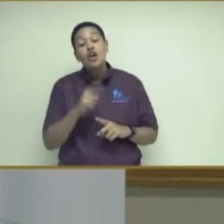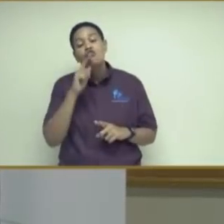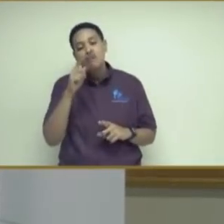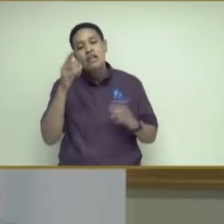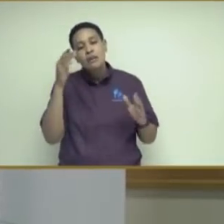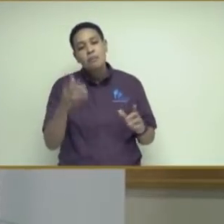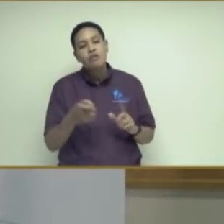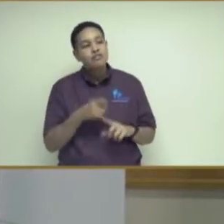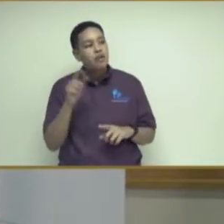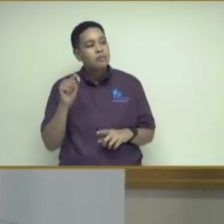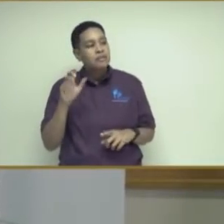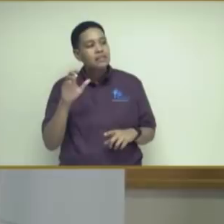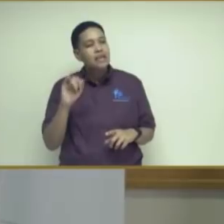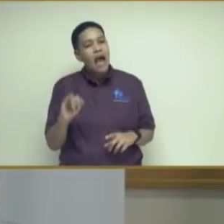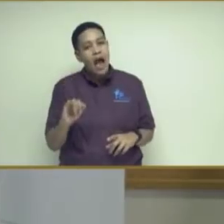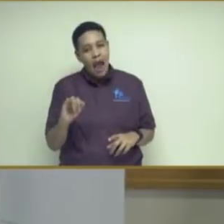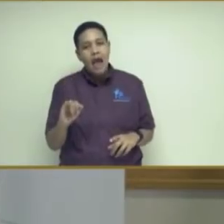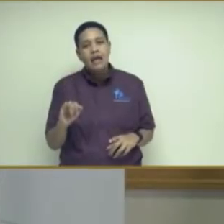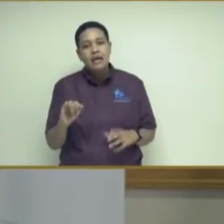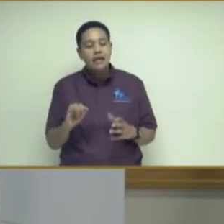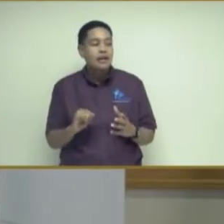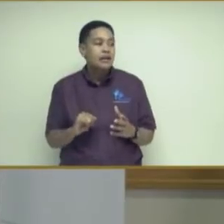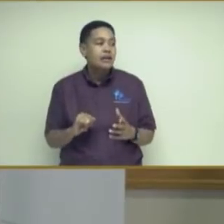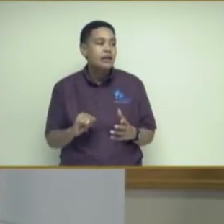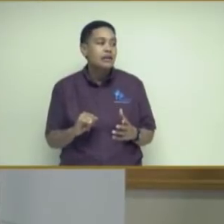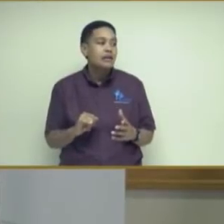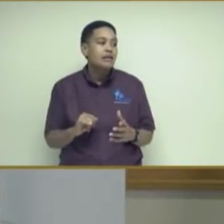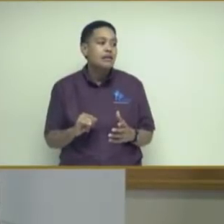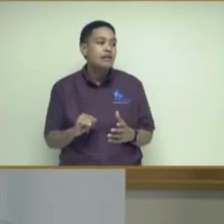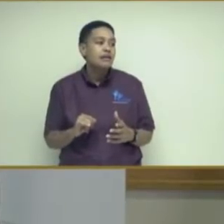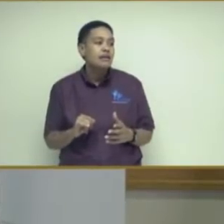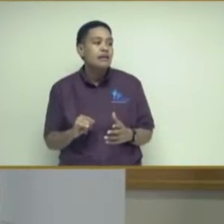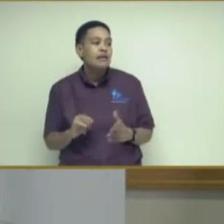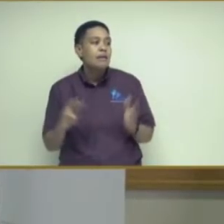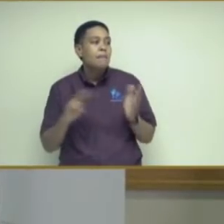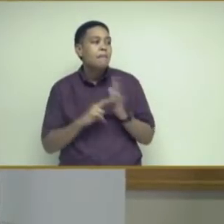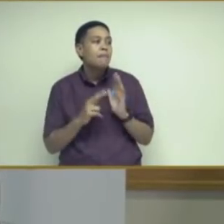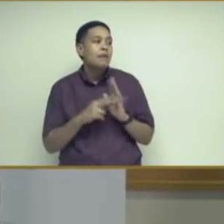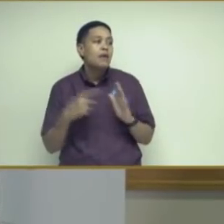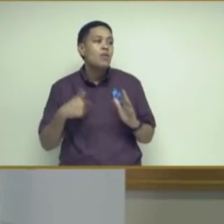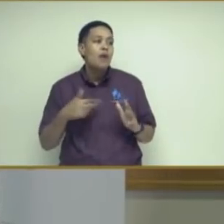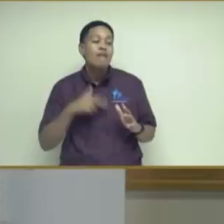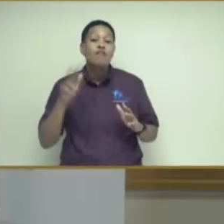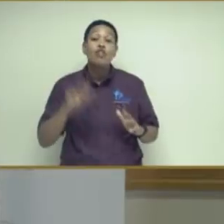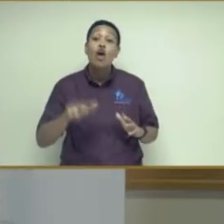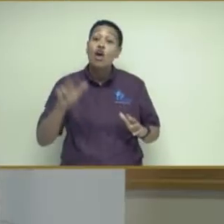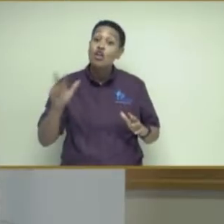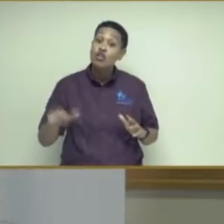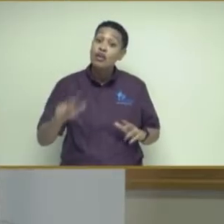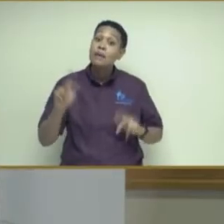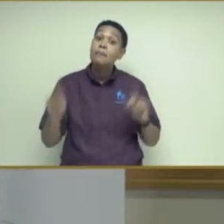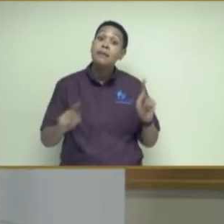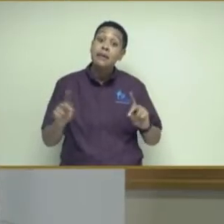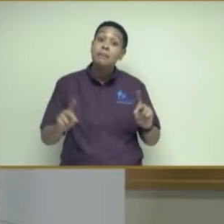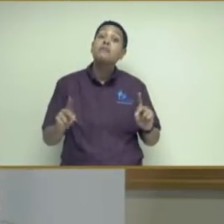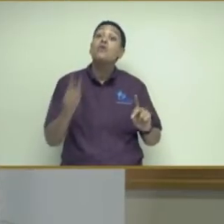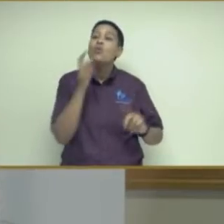patient from TCI, and therefore it would be that we had 33 cases